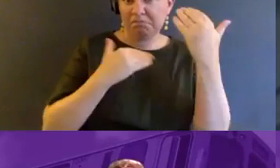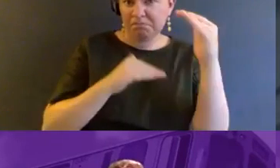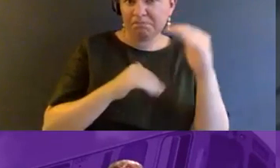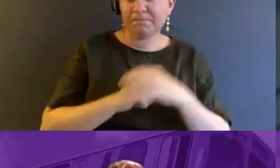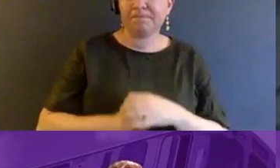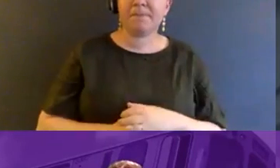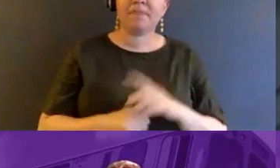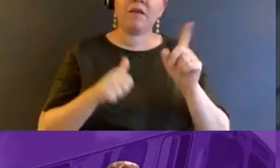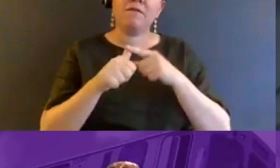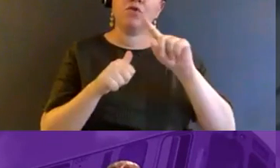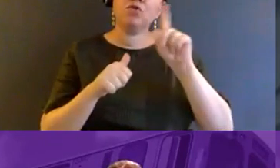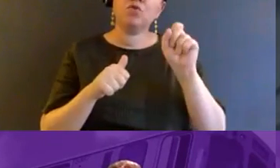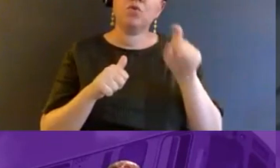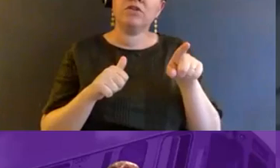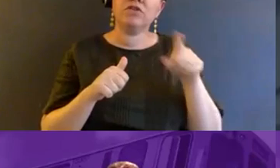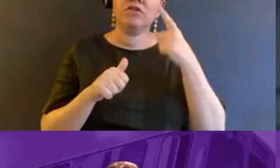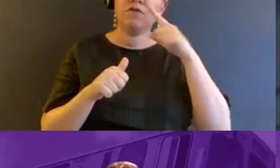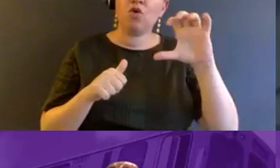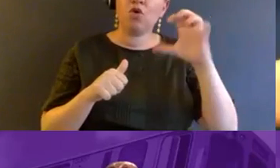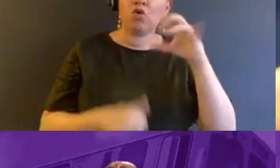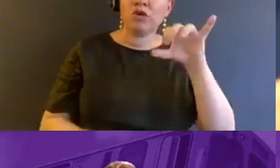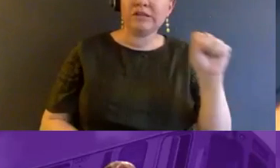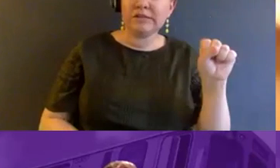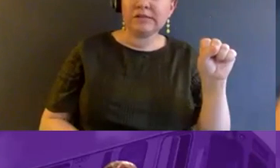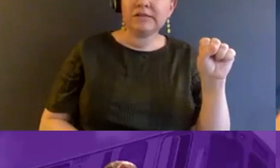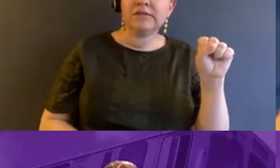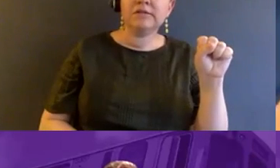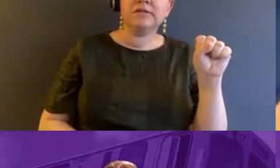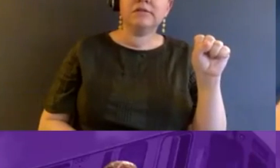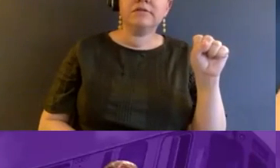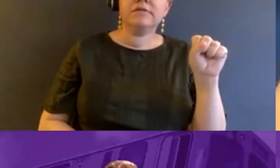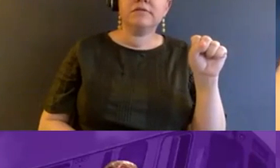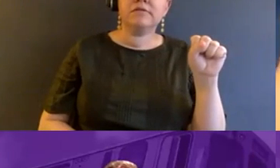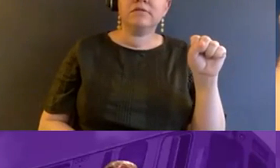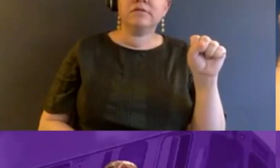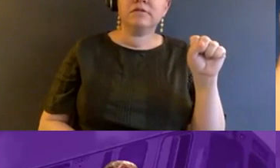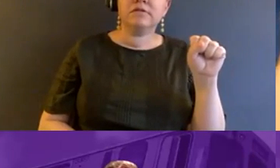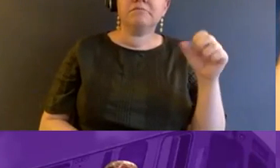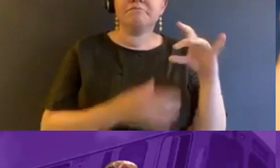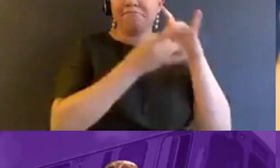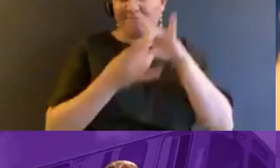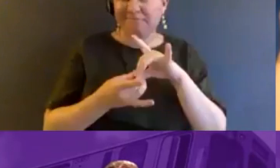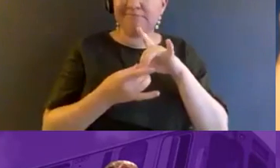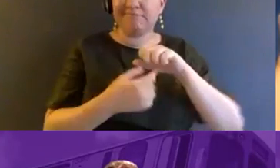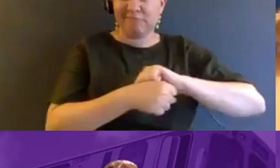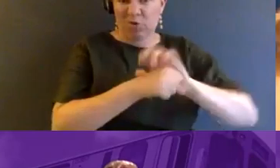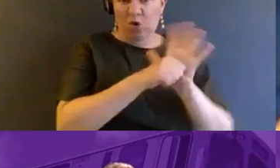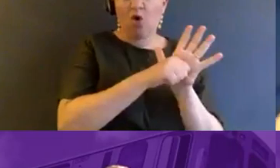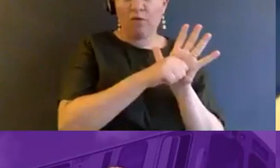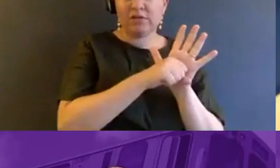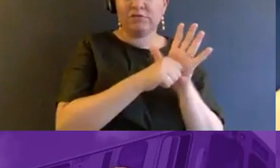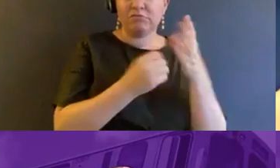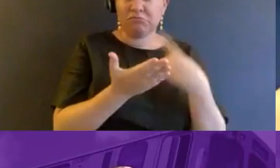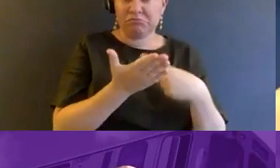first question I have is for you, Chris. It's back to COVID, which you have mentioned a little bit.